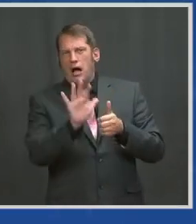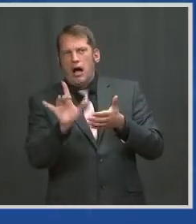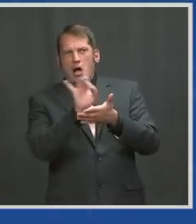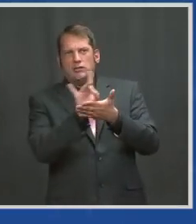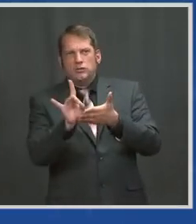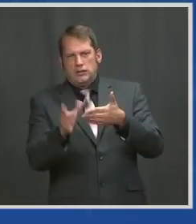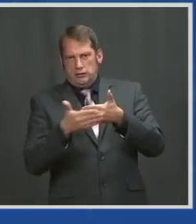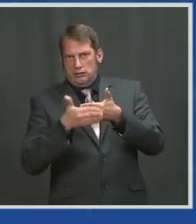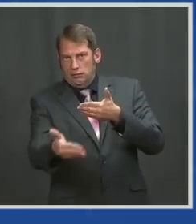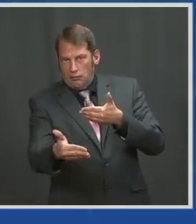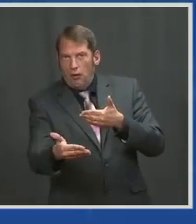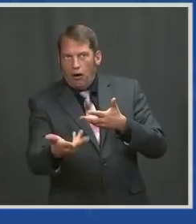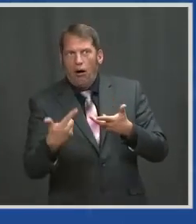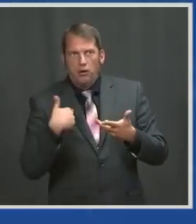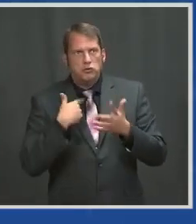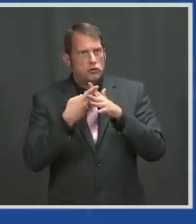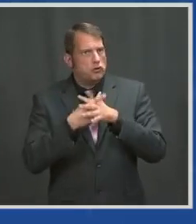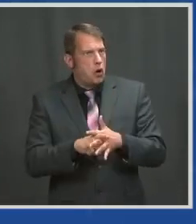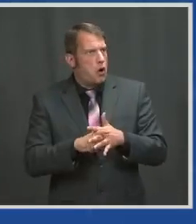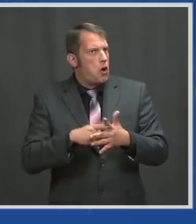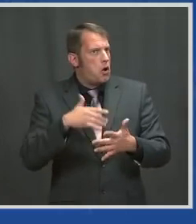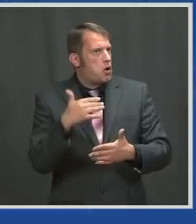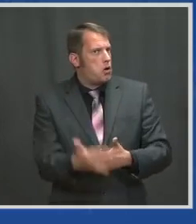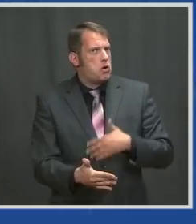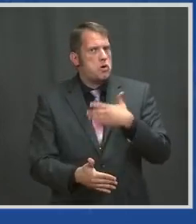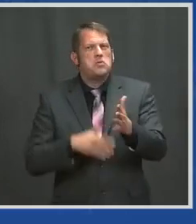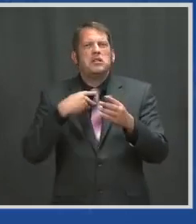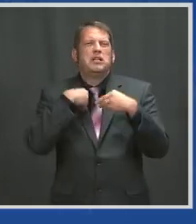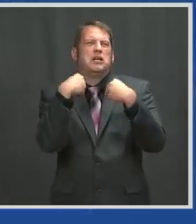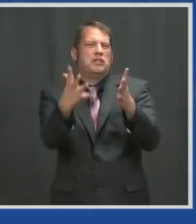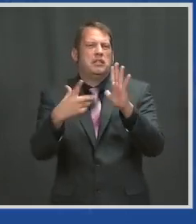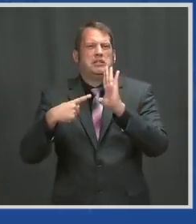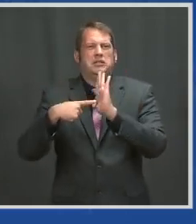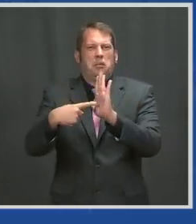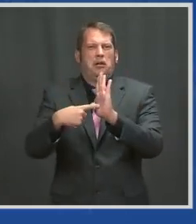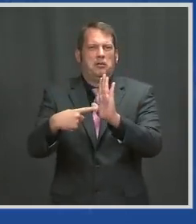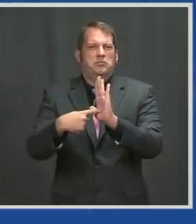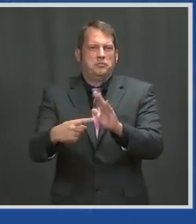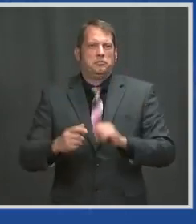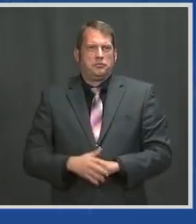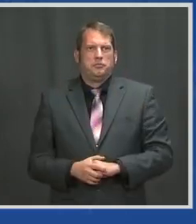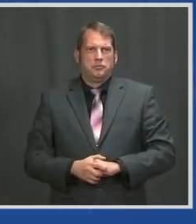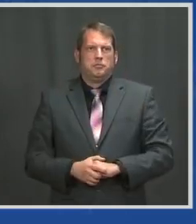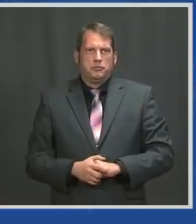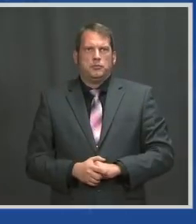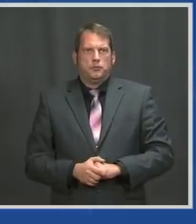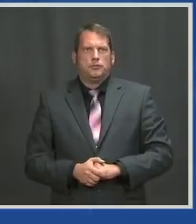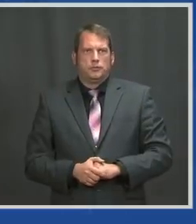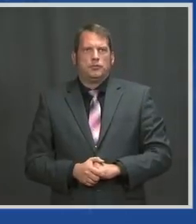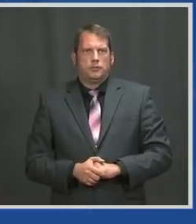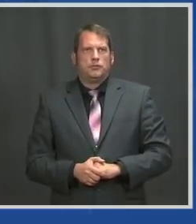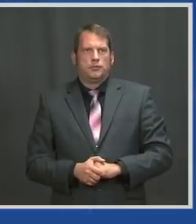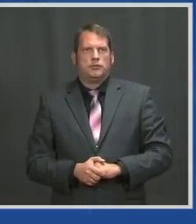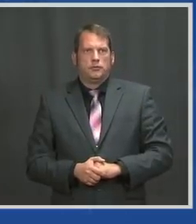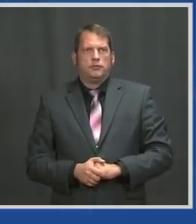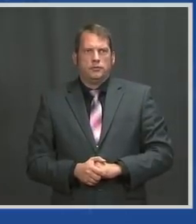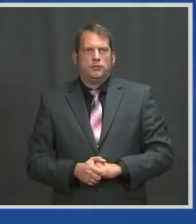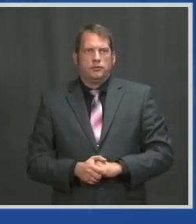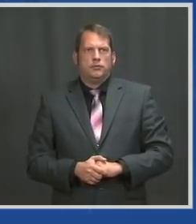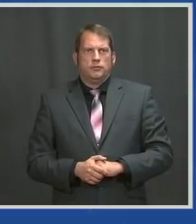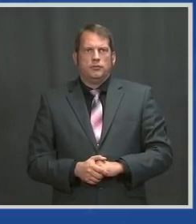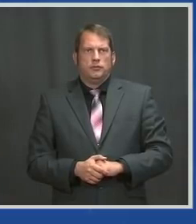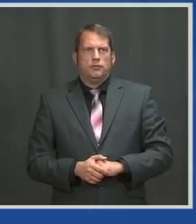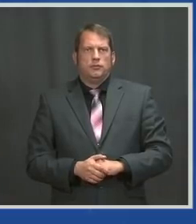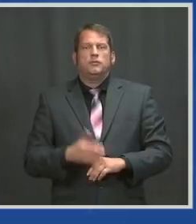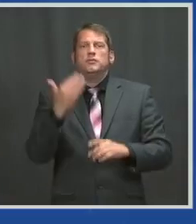Here's one example. I know you all know this, but it's worth repeating. State and local governments have to balance